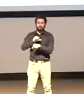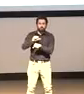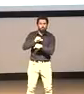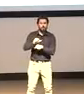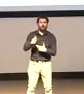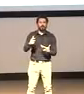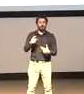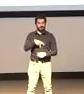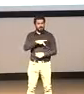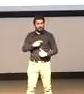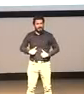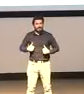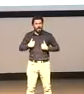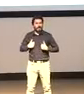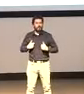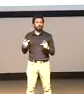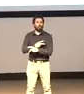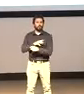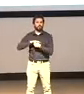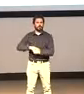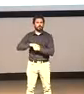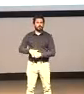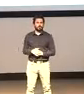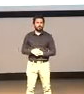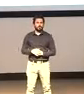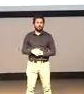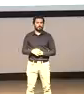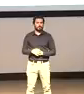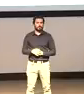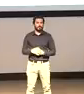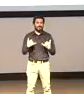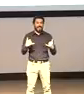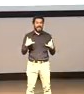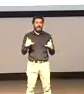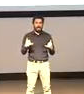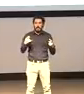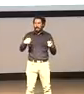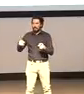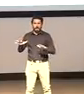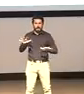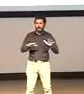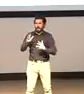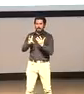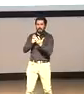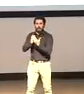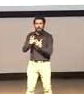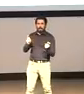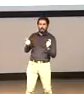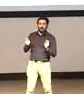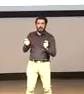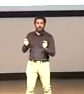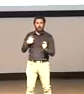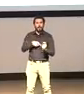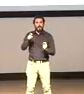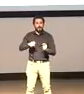in our personal lives. As we adapt to today's circumstances, we must learn how each of us perceive emotional and